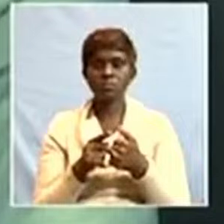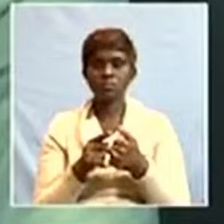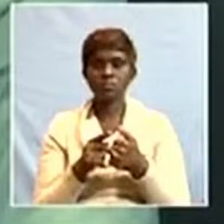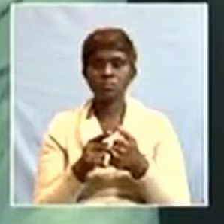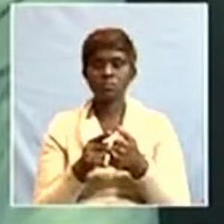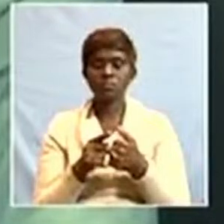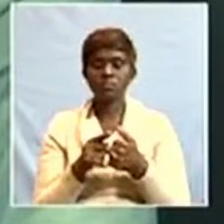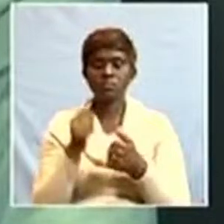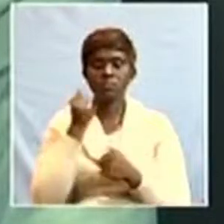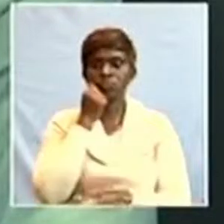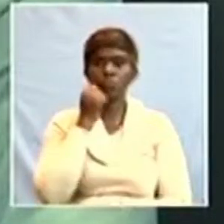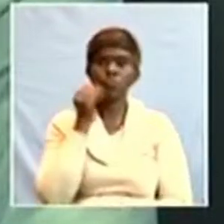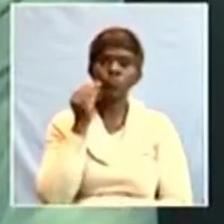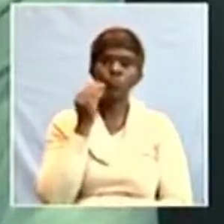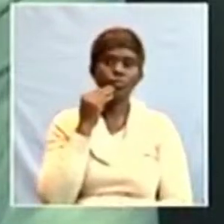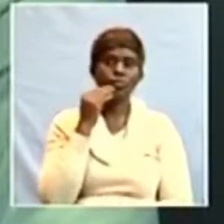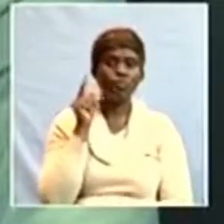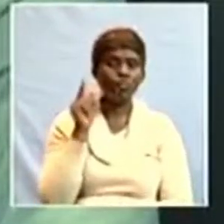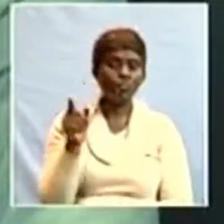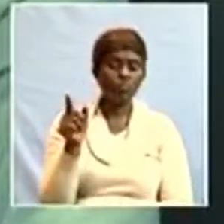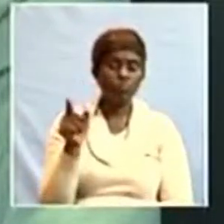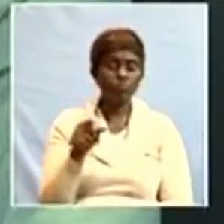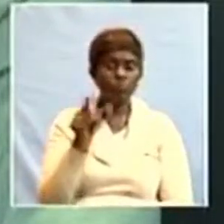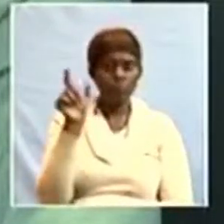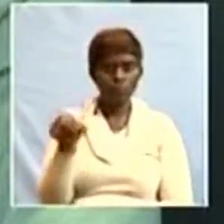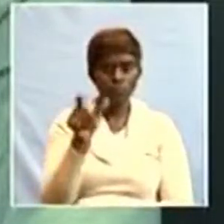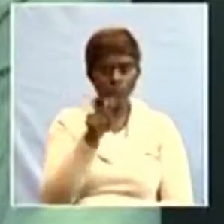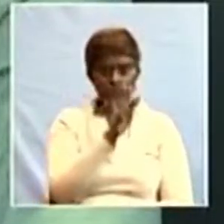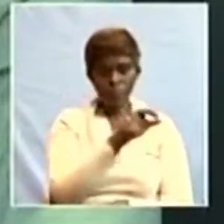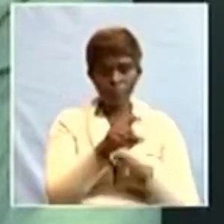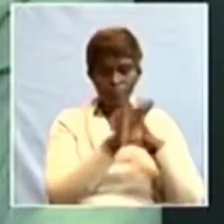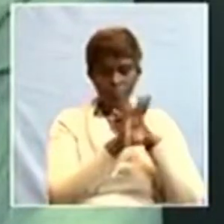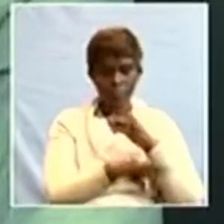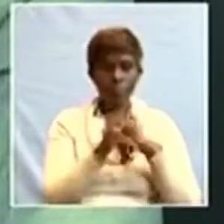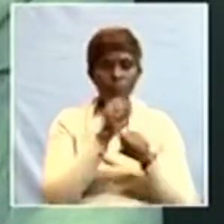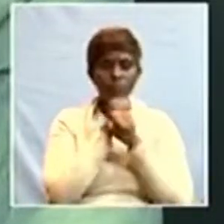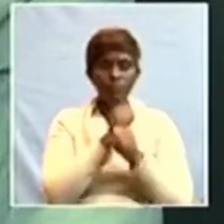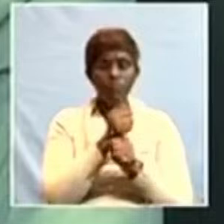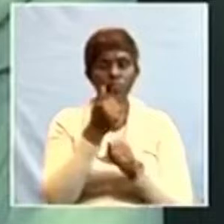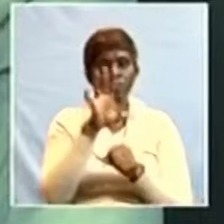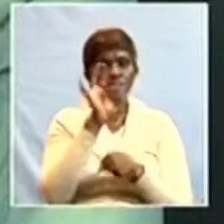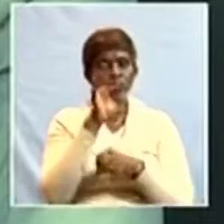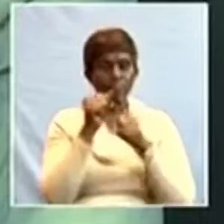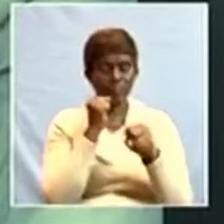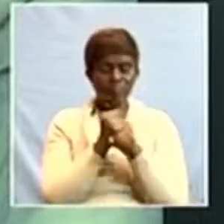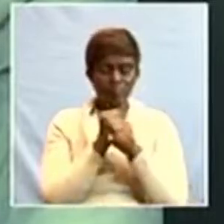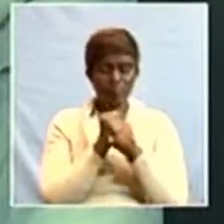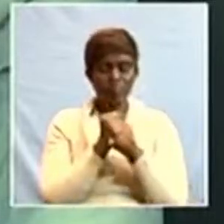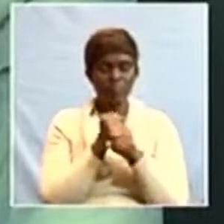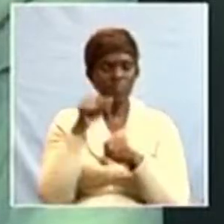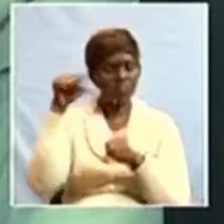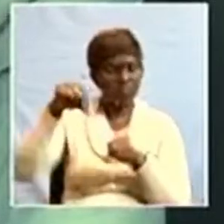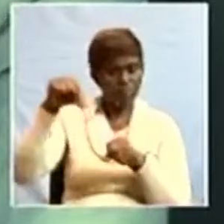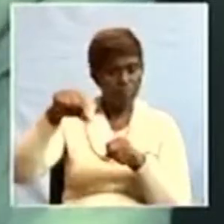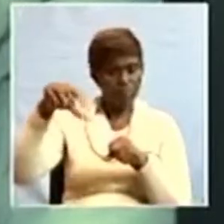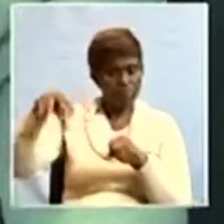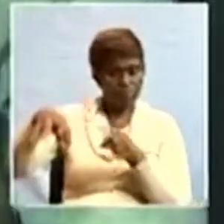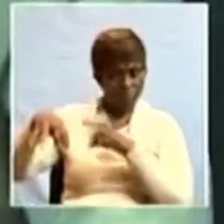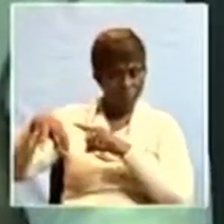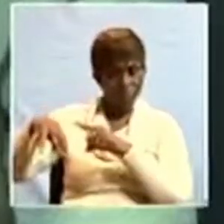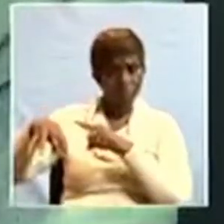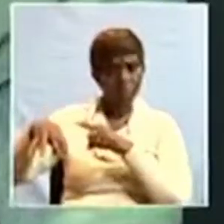the house headed by individuals below the age of 19 years qualify as a